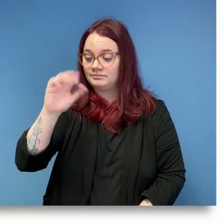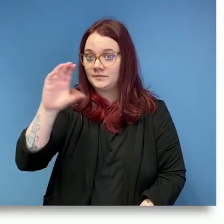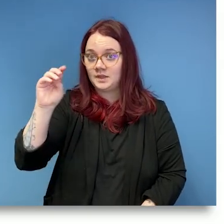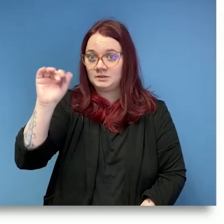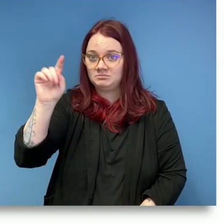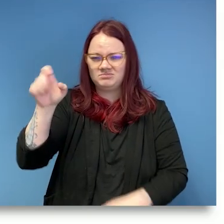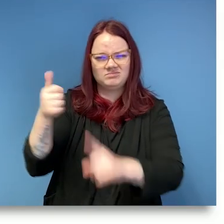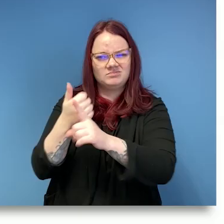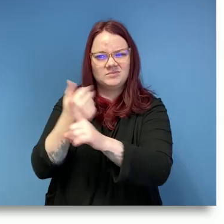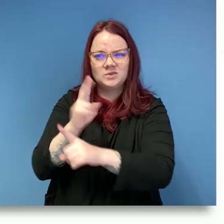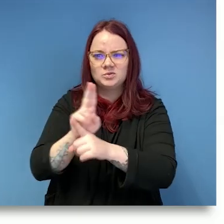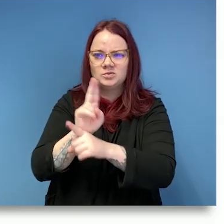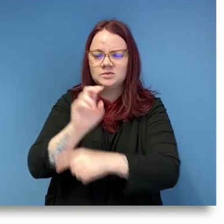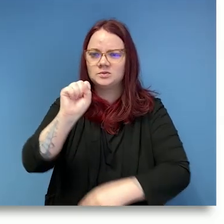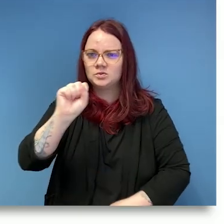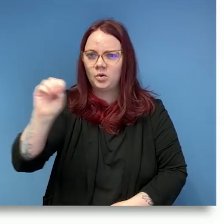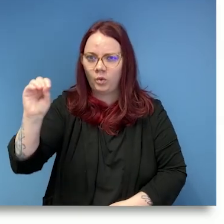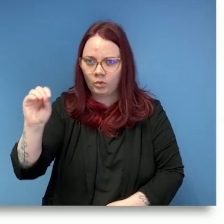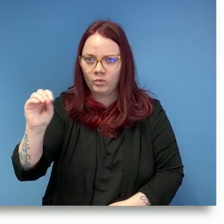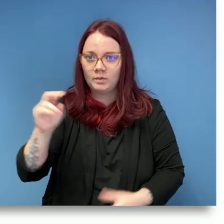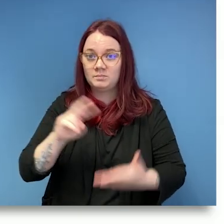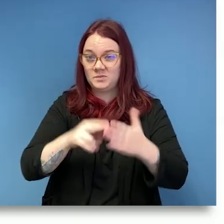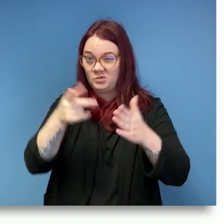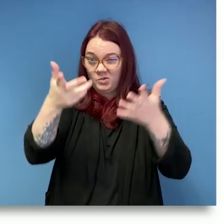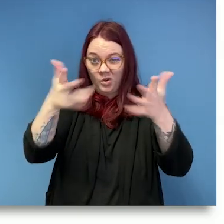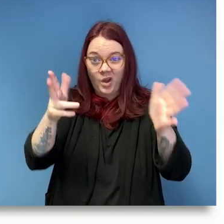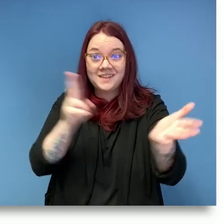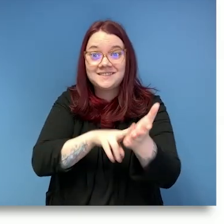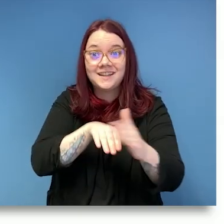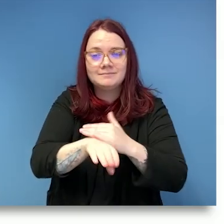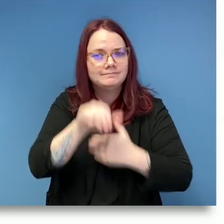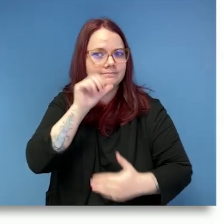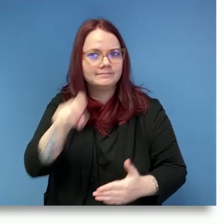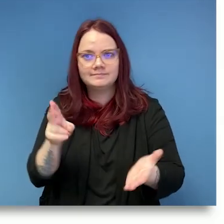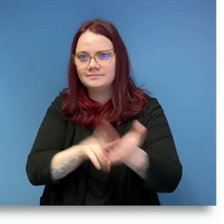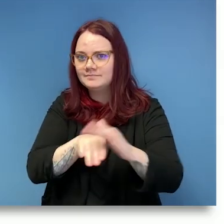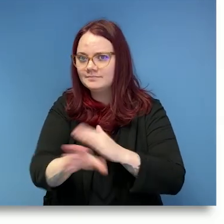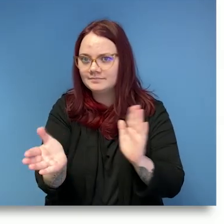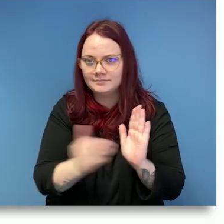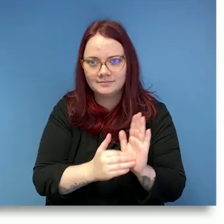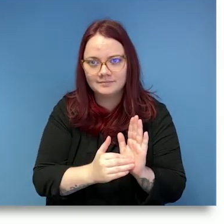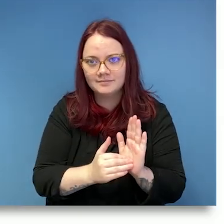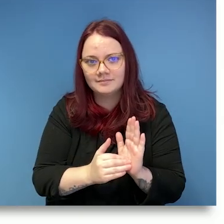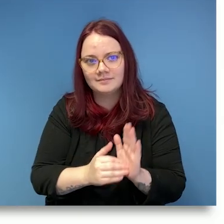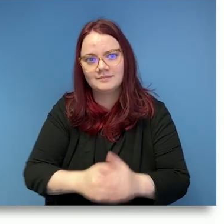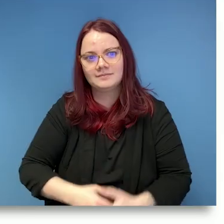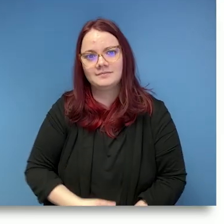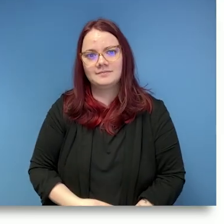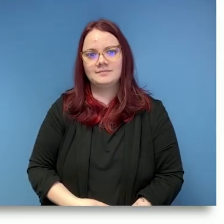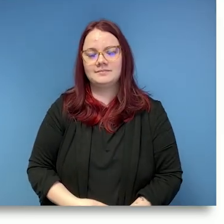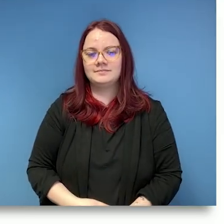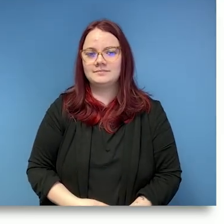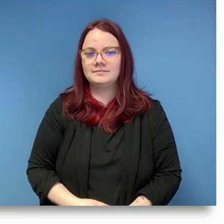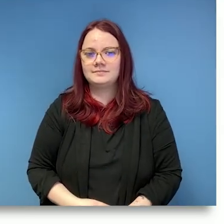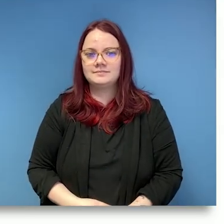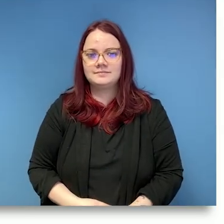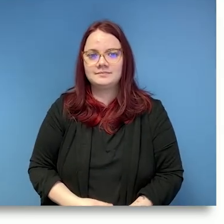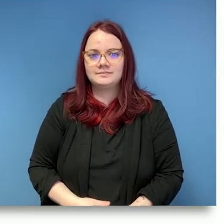uses single sign-on, so if you are already logged into your NSCC account, you won't need to sign in